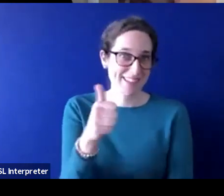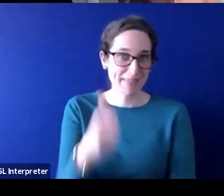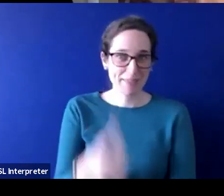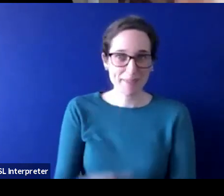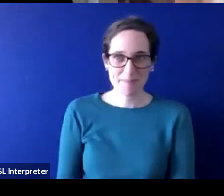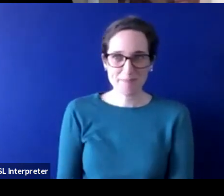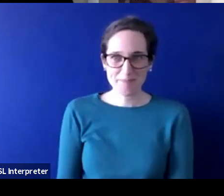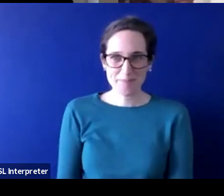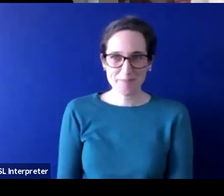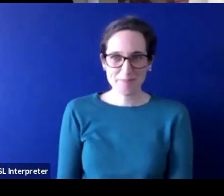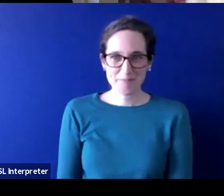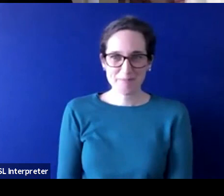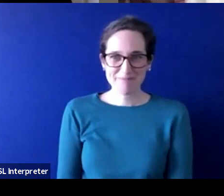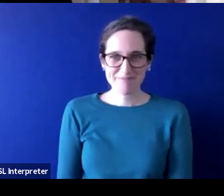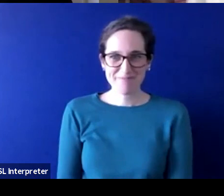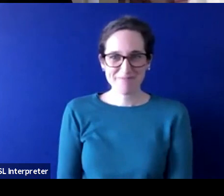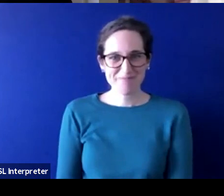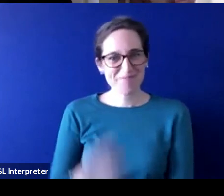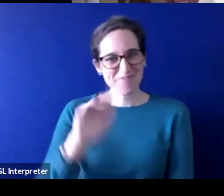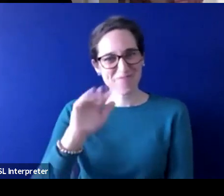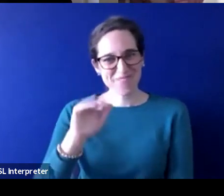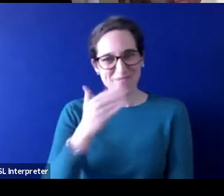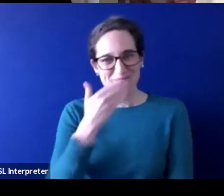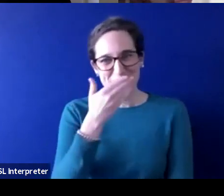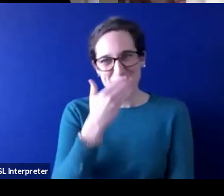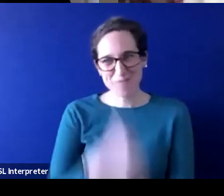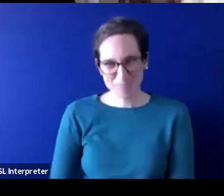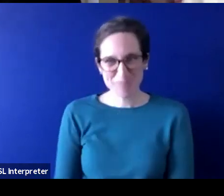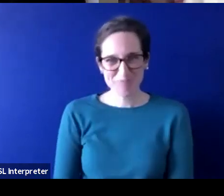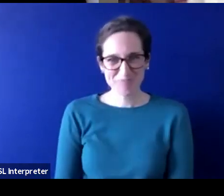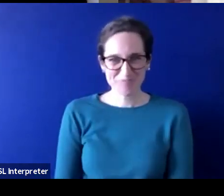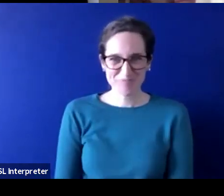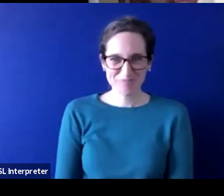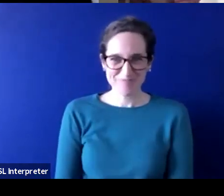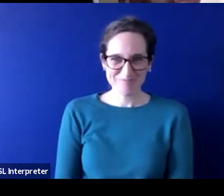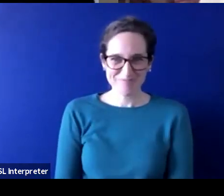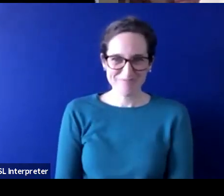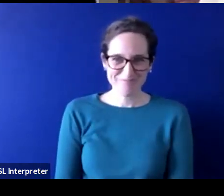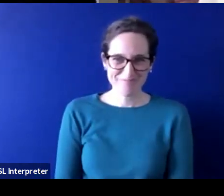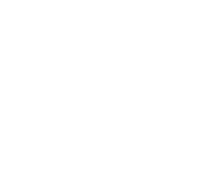Love. Thank you guys. Thank you all. Thank you. Thank you.